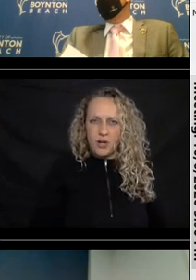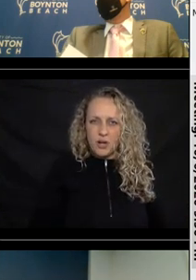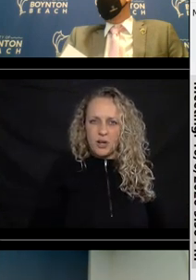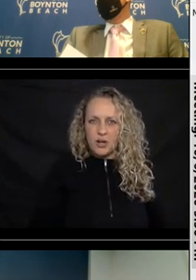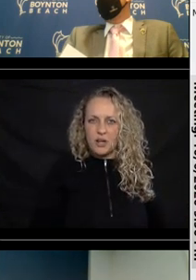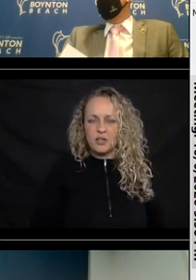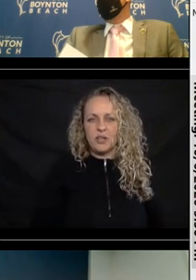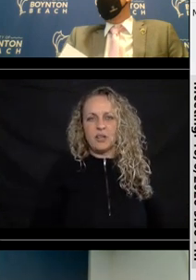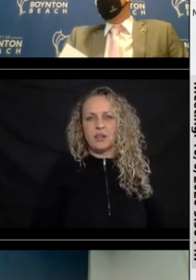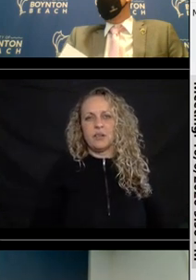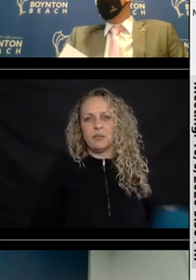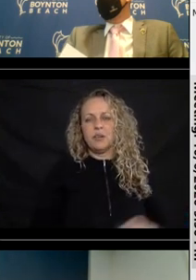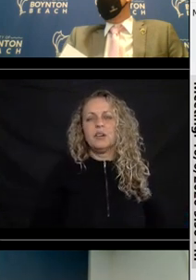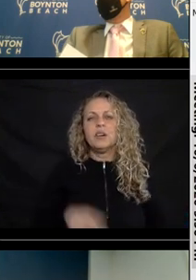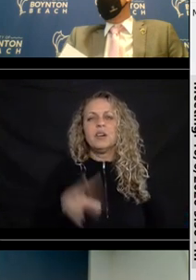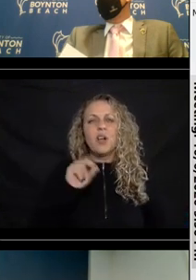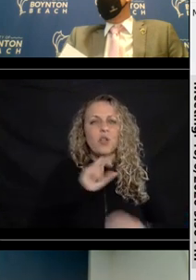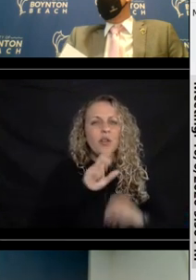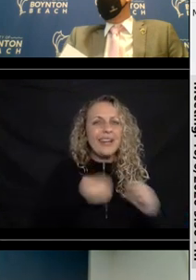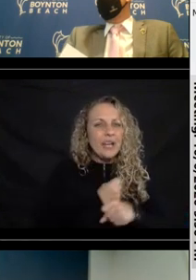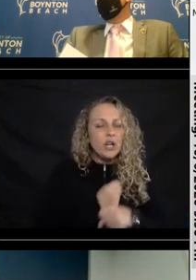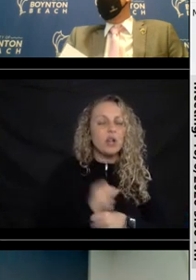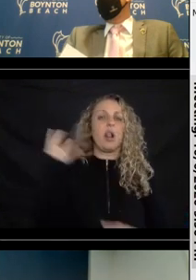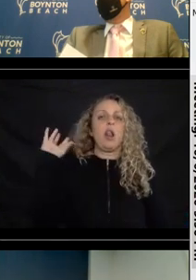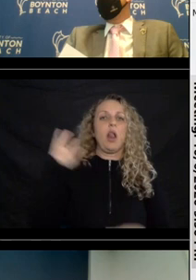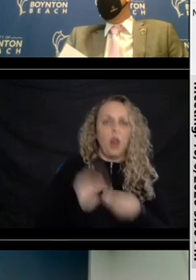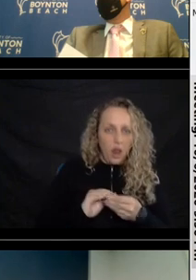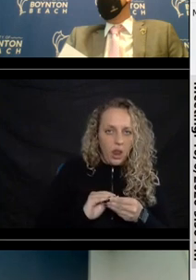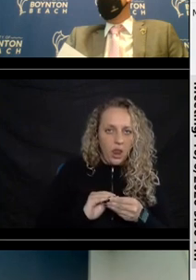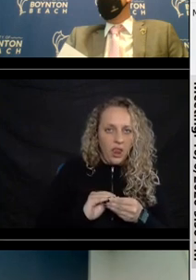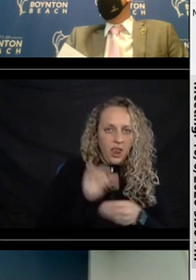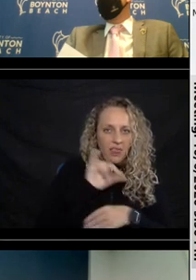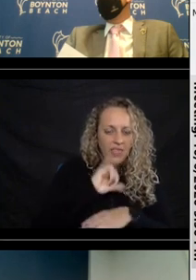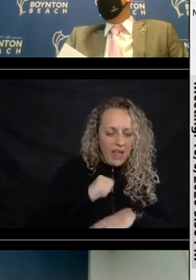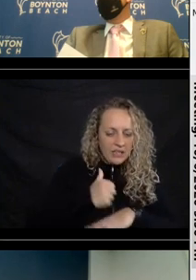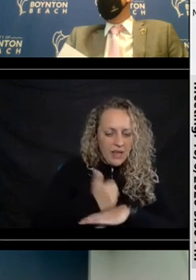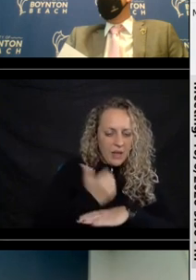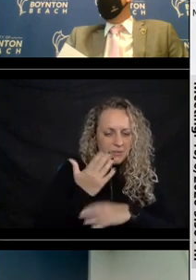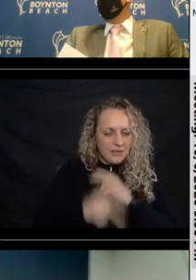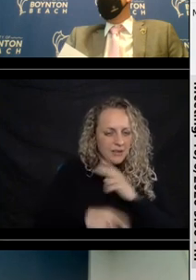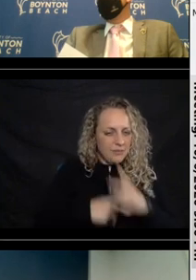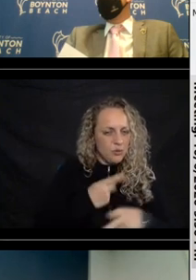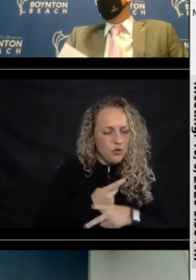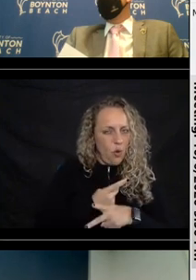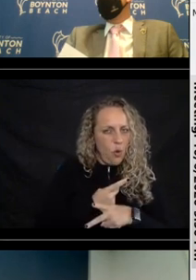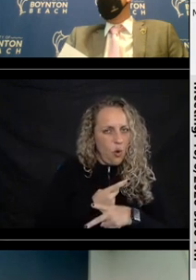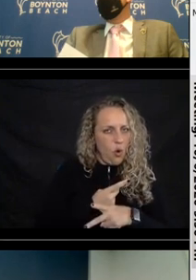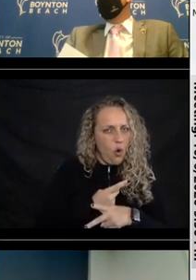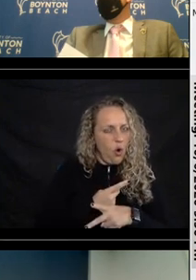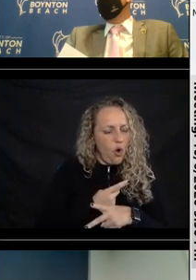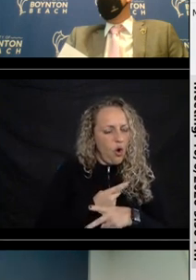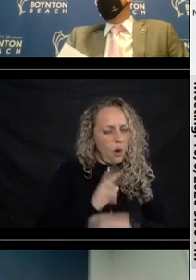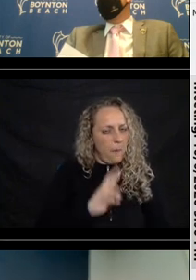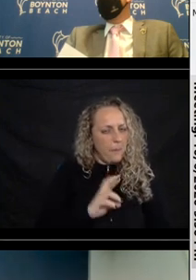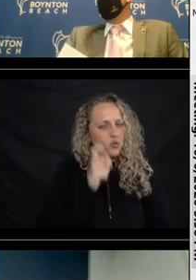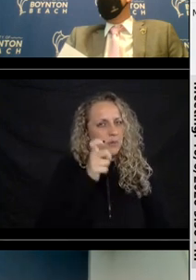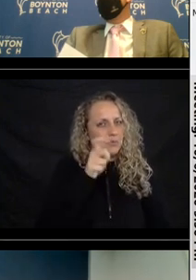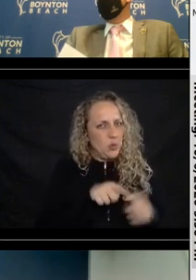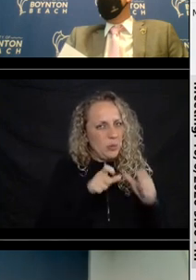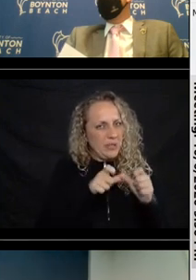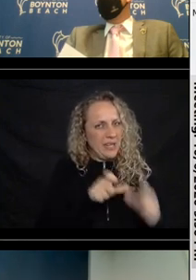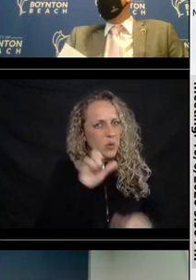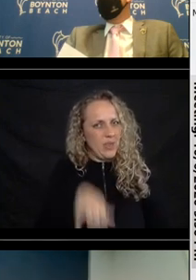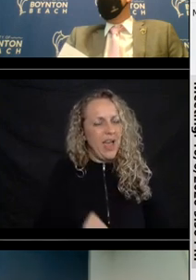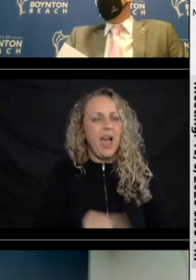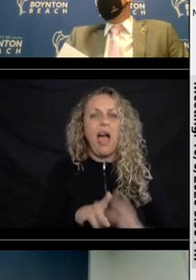30 years. And if it had been 30 years, that establishes some sort of prescriptive right to continue that. And